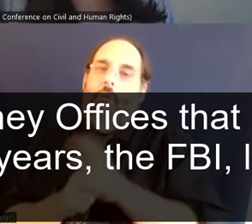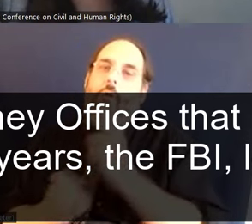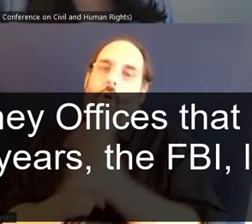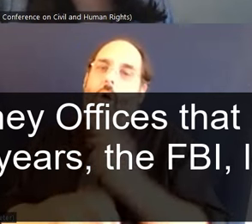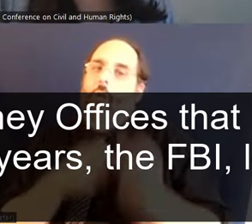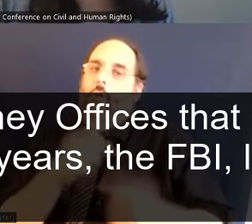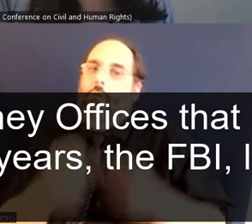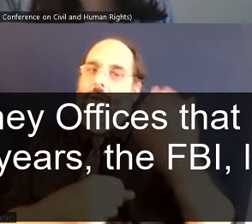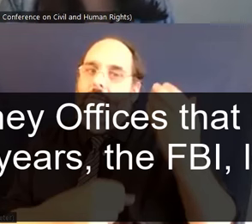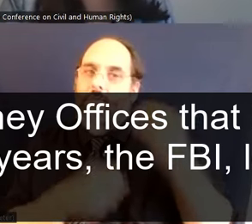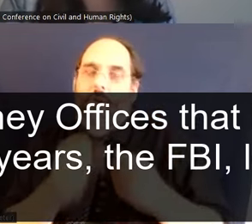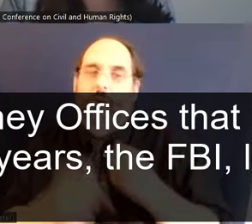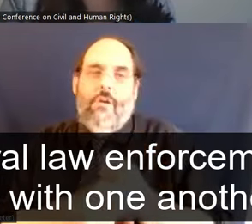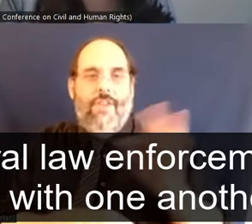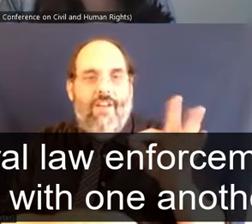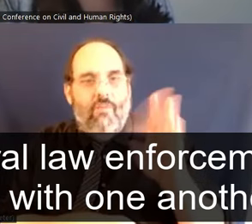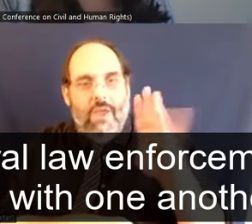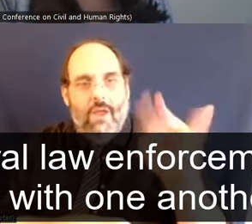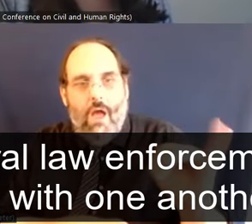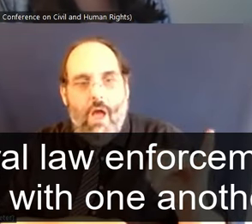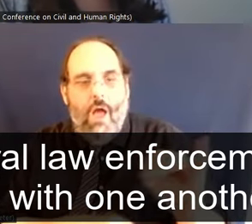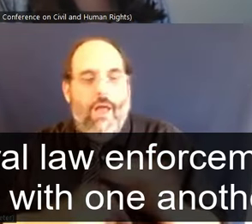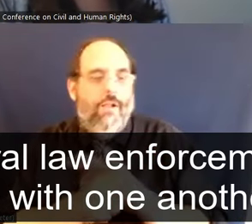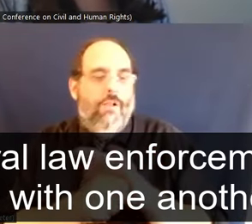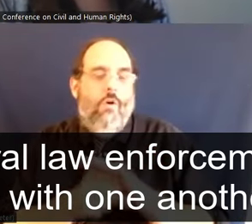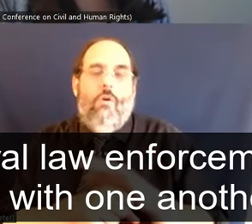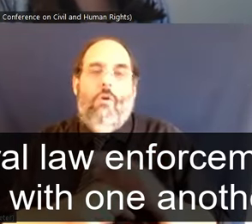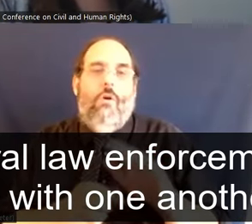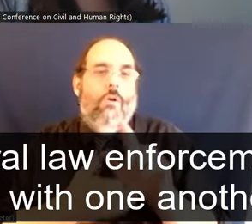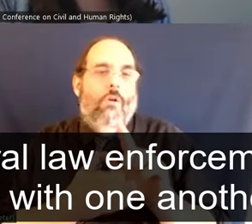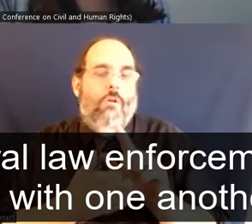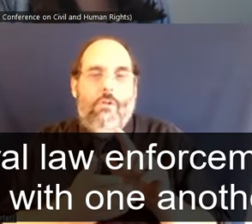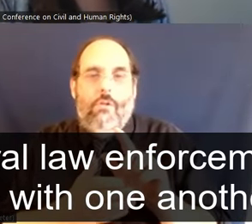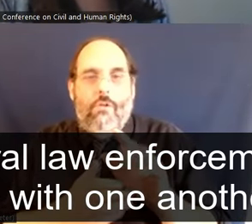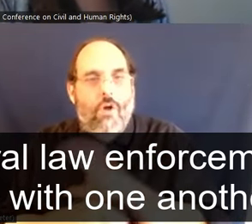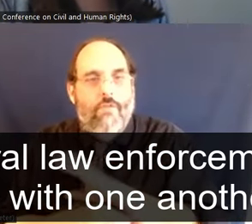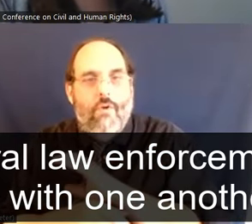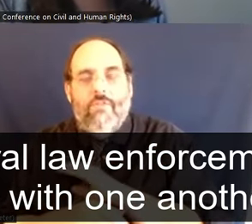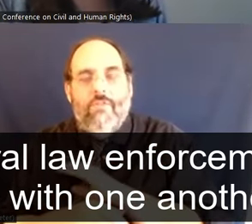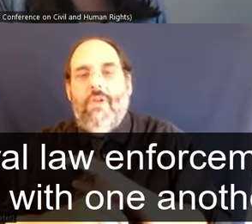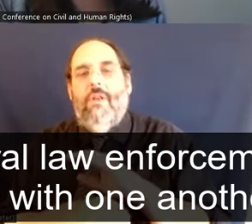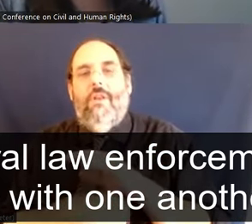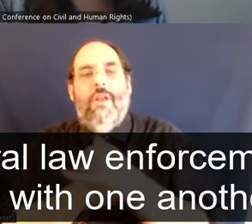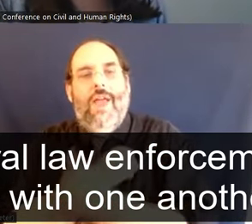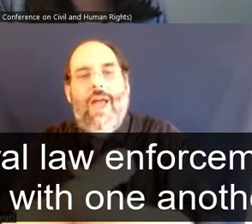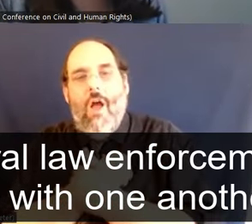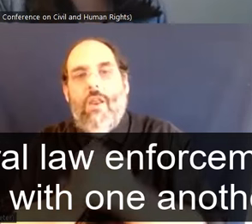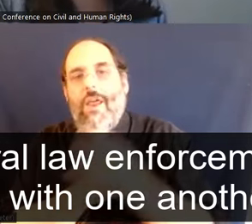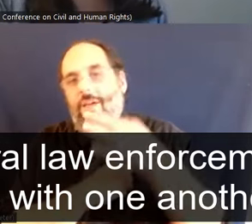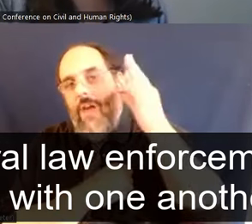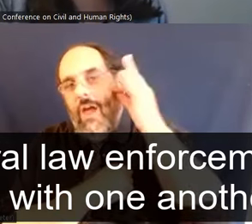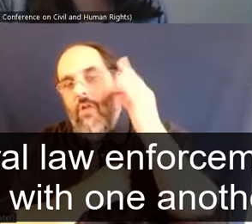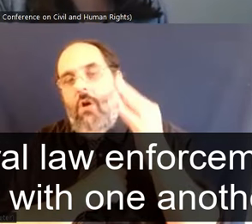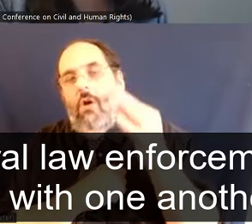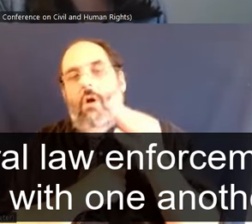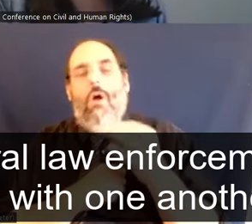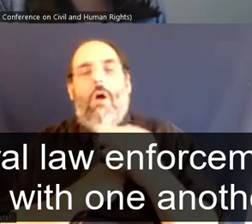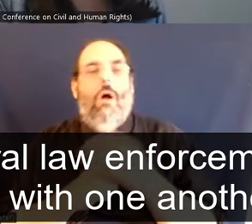years, FBI, local law enforcement, county, federal law enforcement, working in collaboration with one